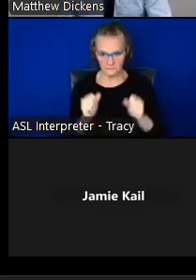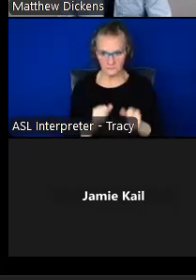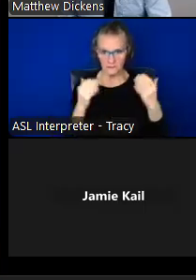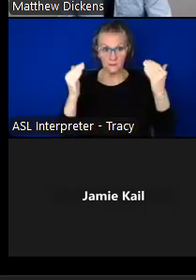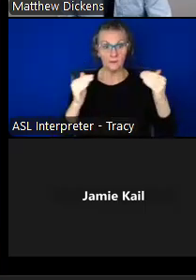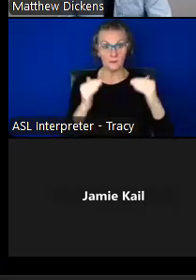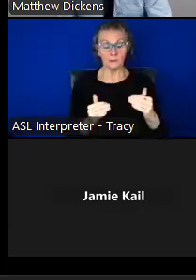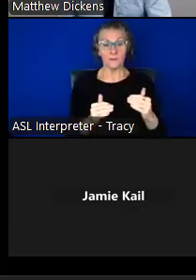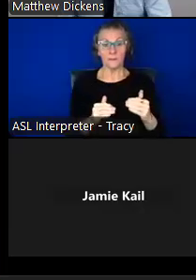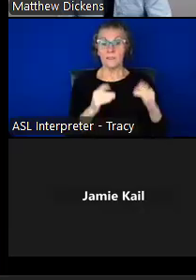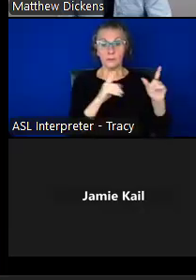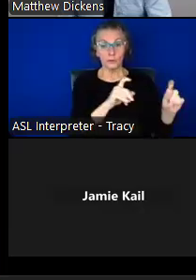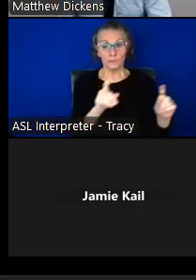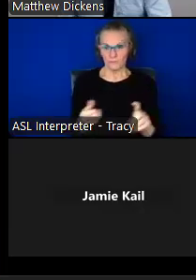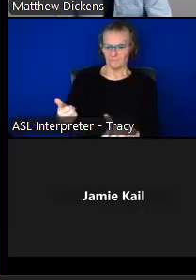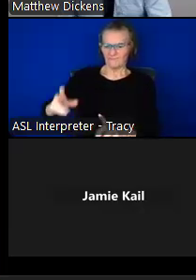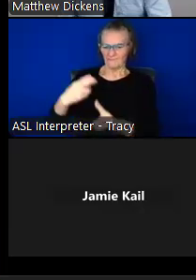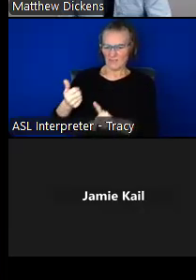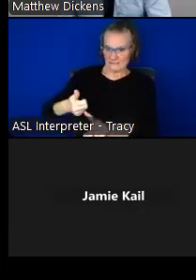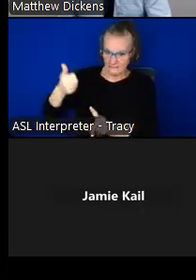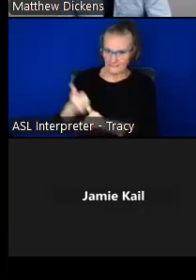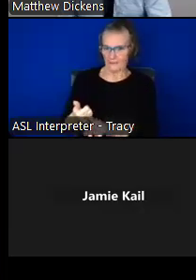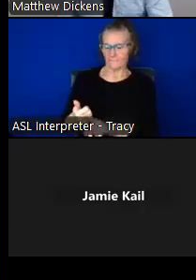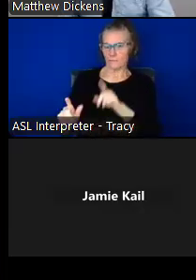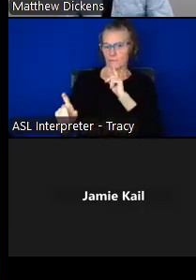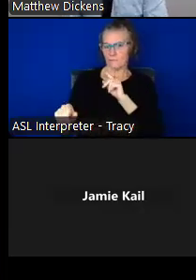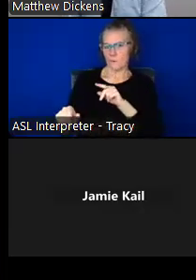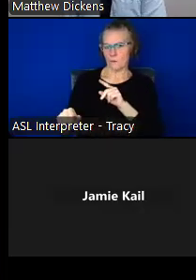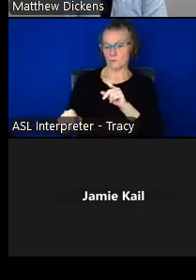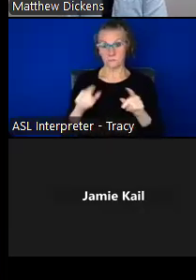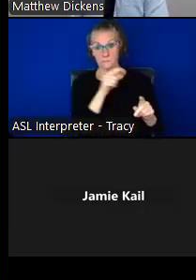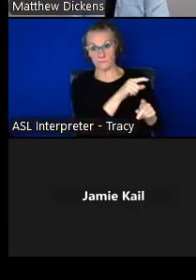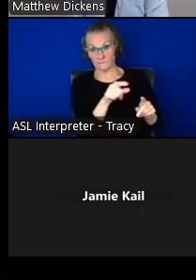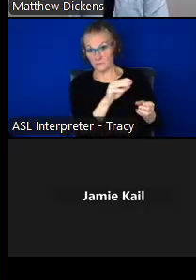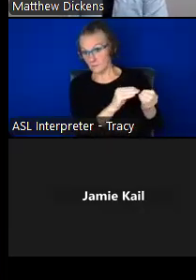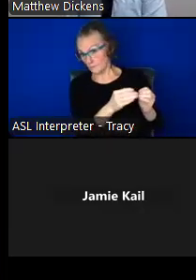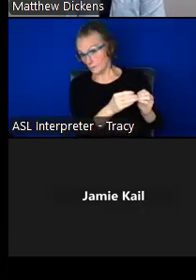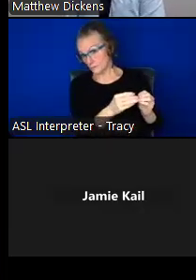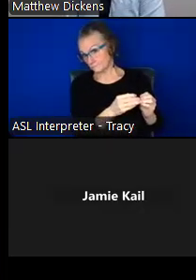Again, this survey is self-reported, and so the numbers